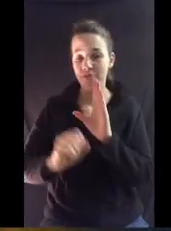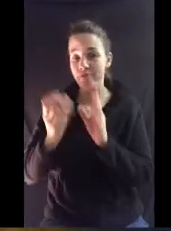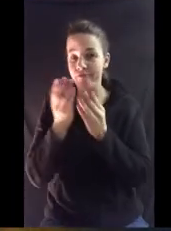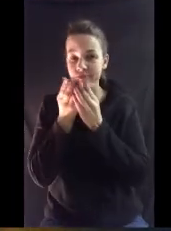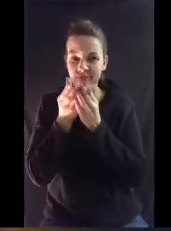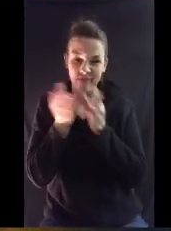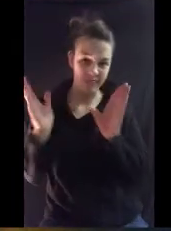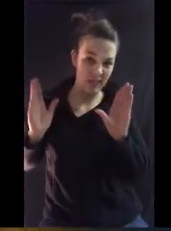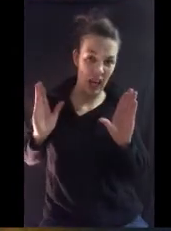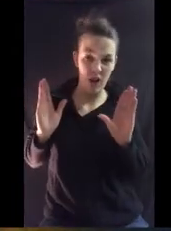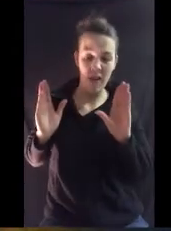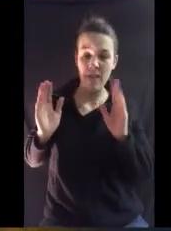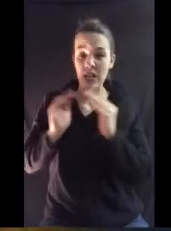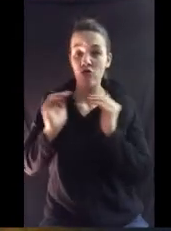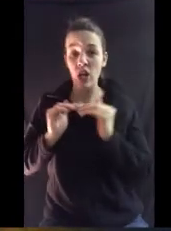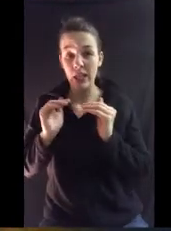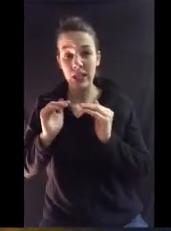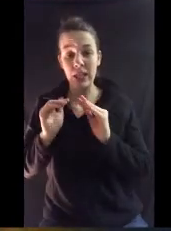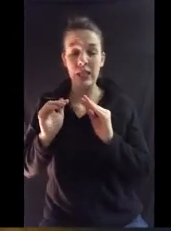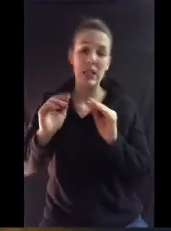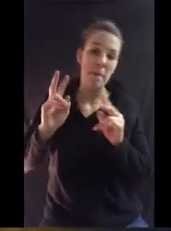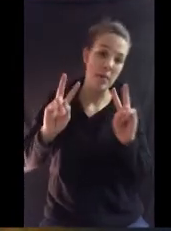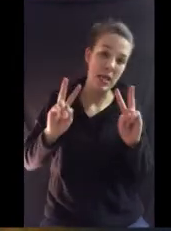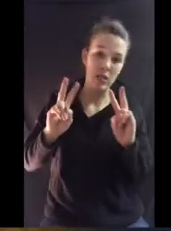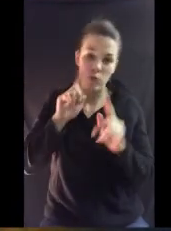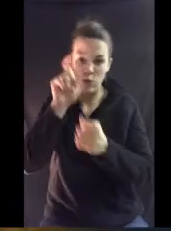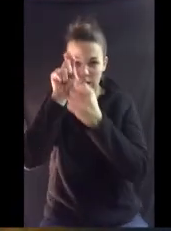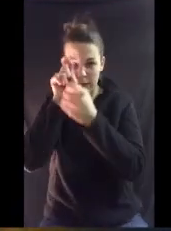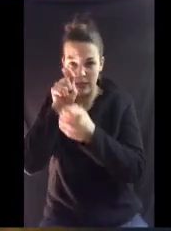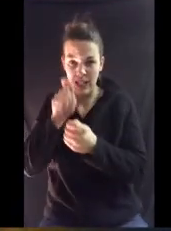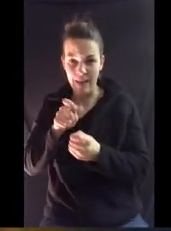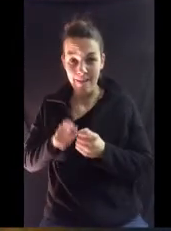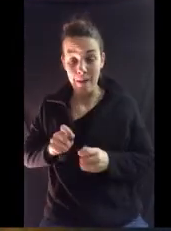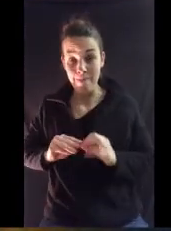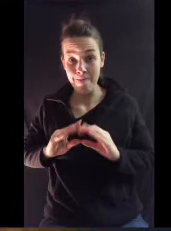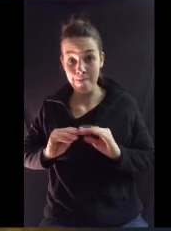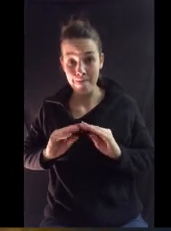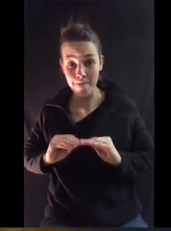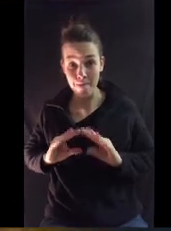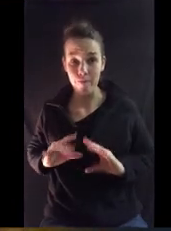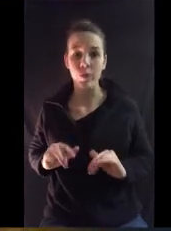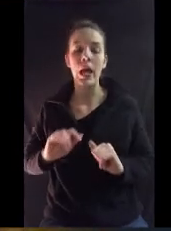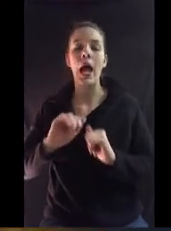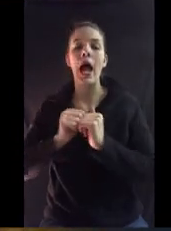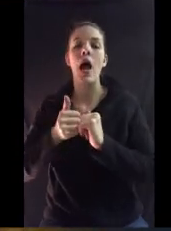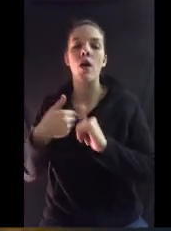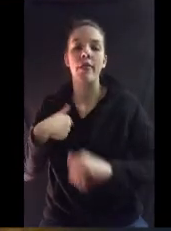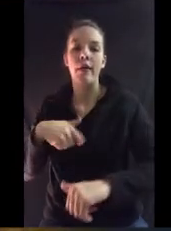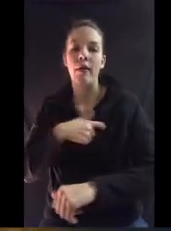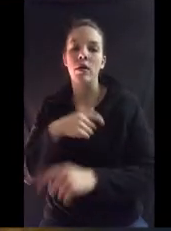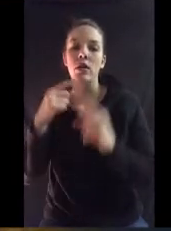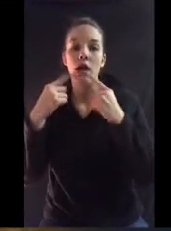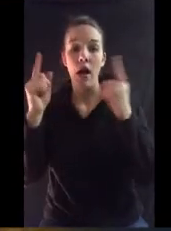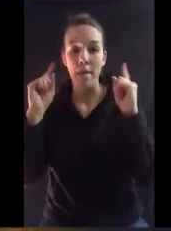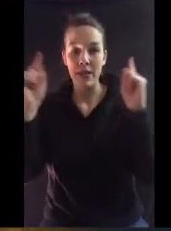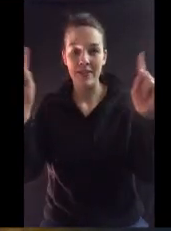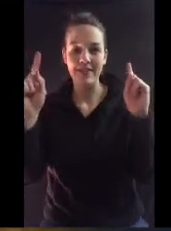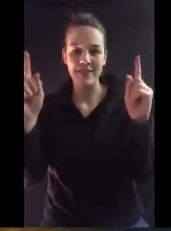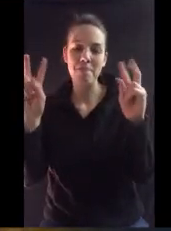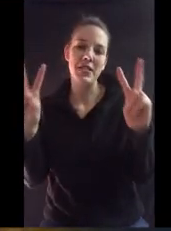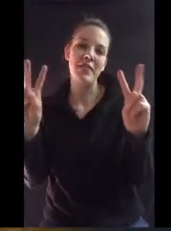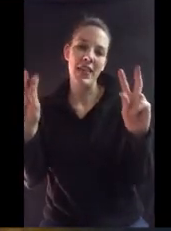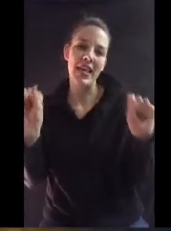moved from the generalities of justice and peace to the particulars of just how those could